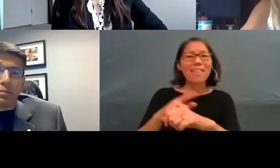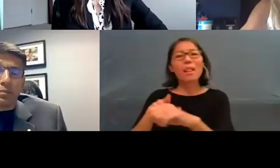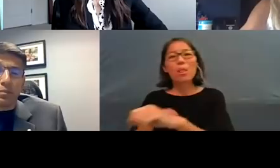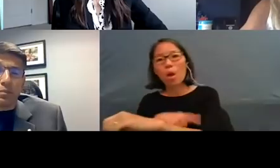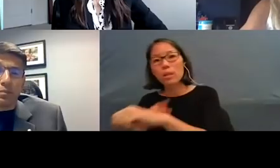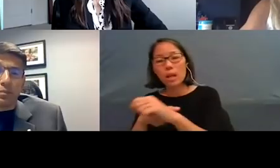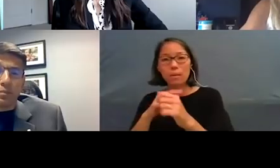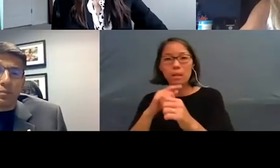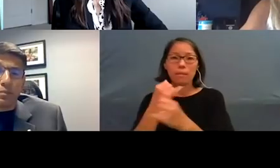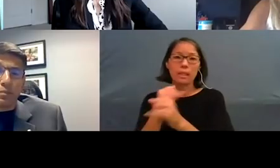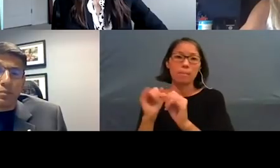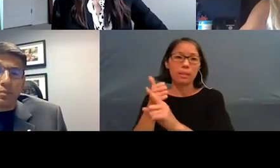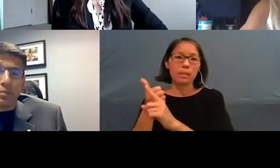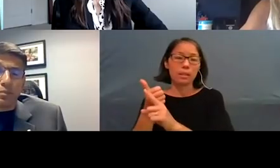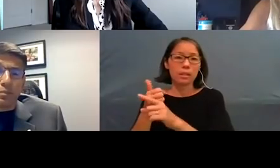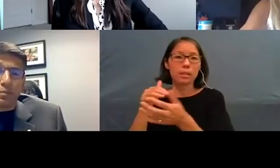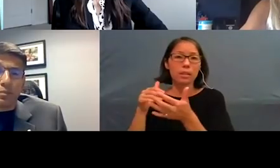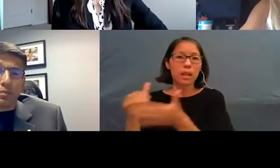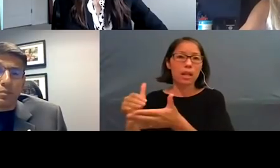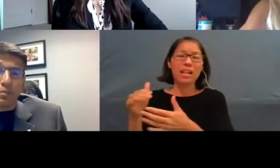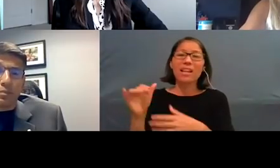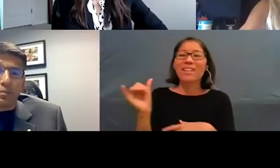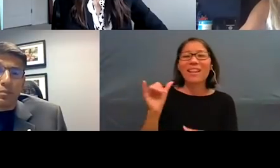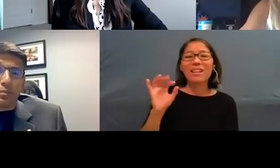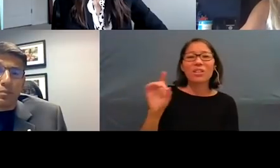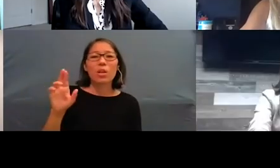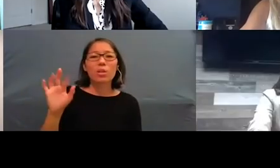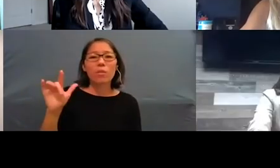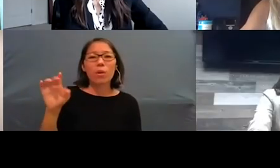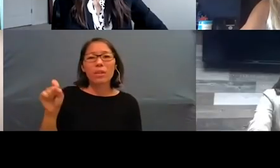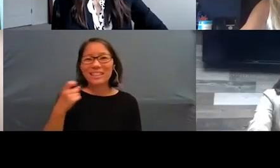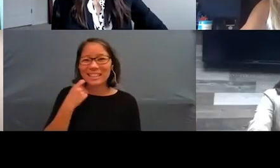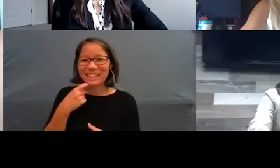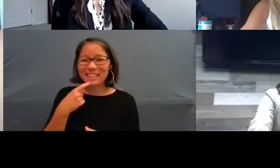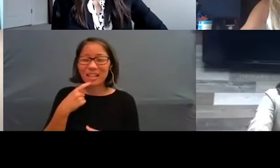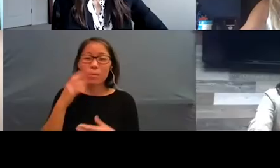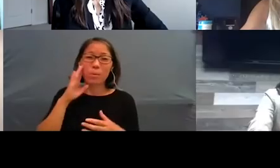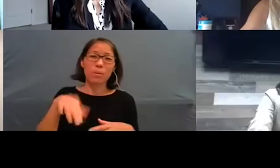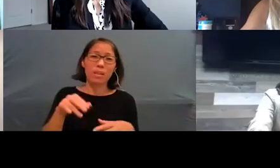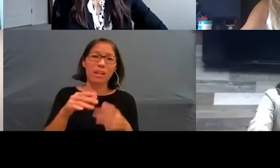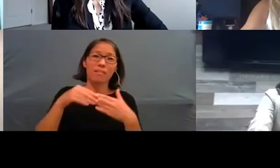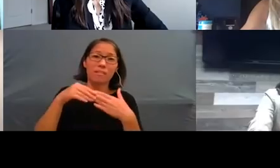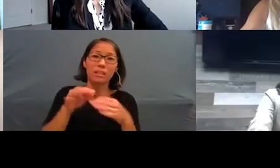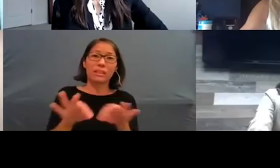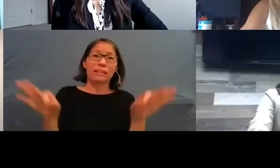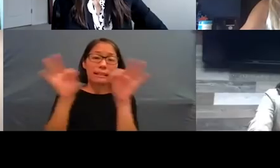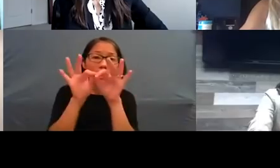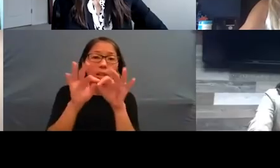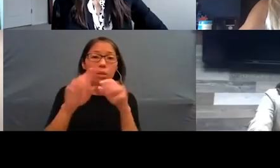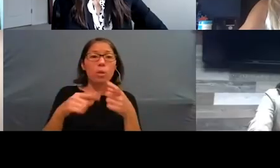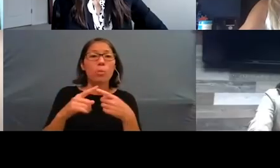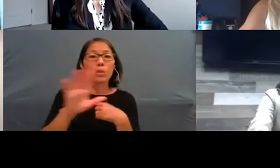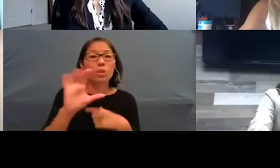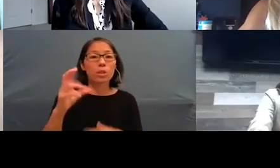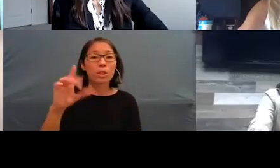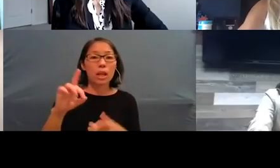again, as I said earlier, and as Dr. Flores just said, we know that flexibility is key. And so once your child begins on